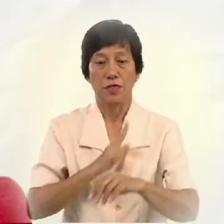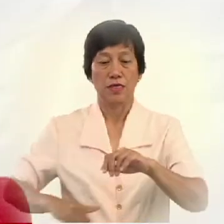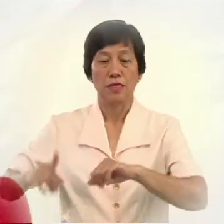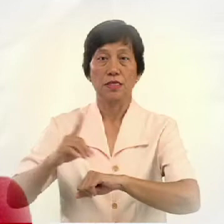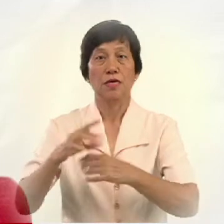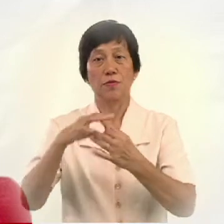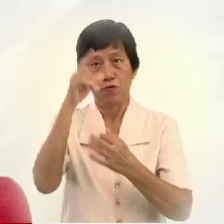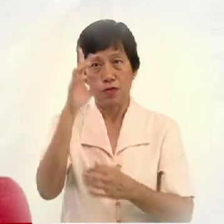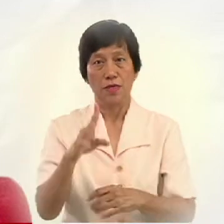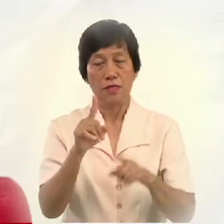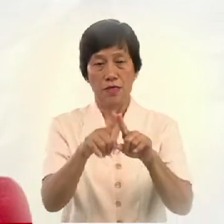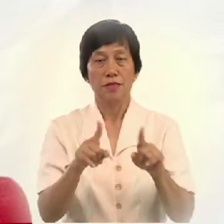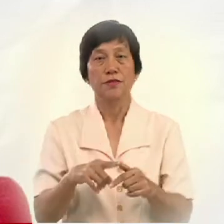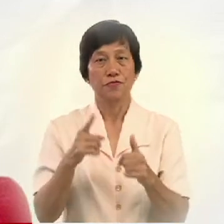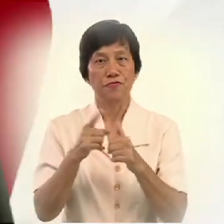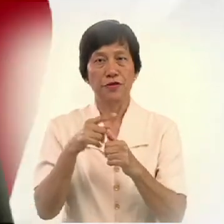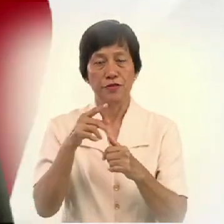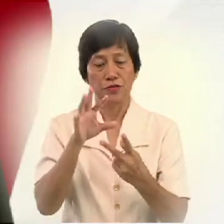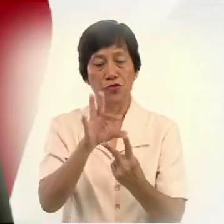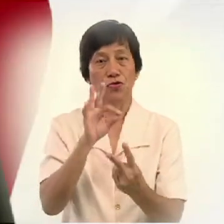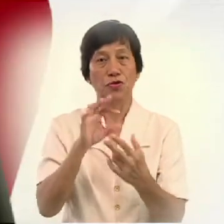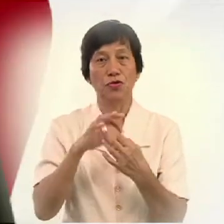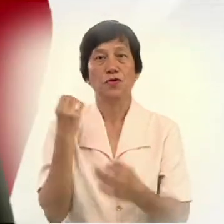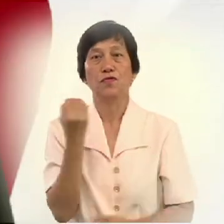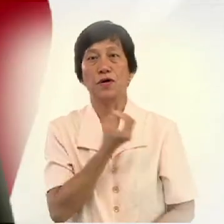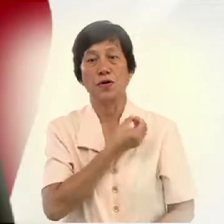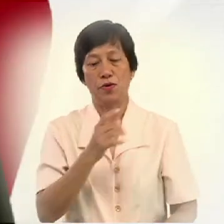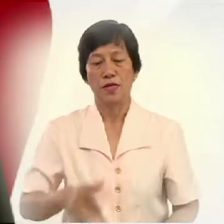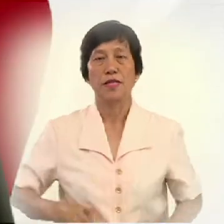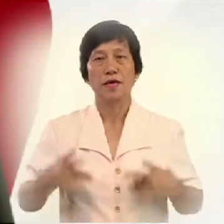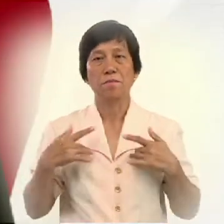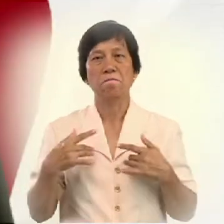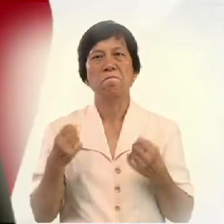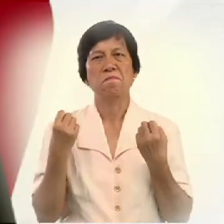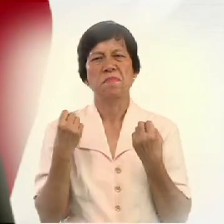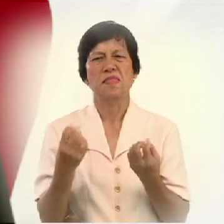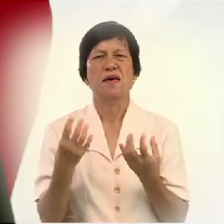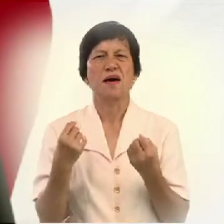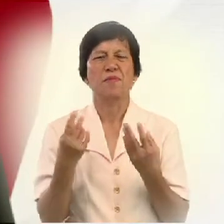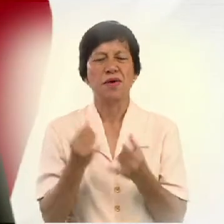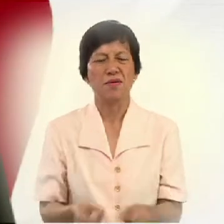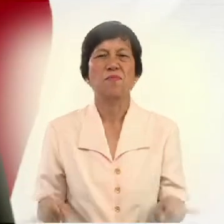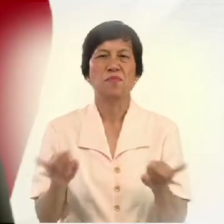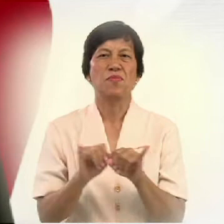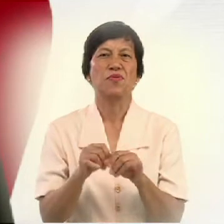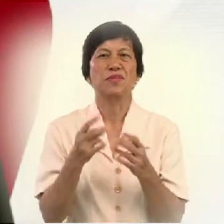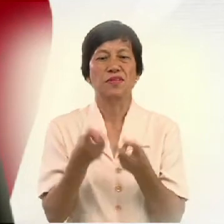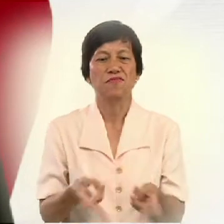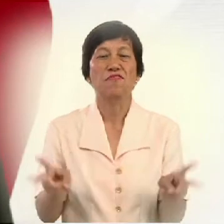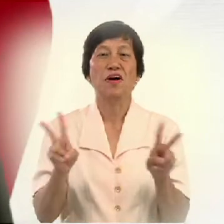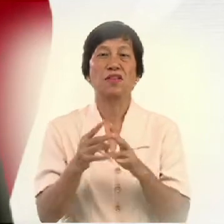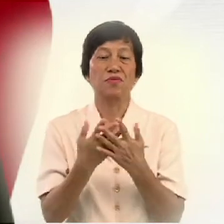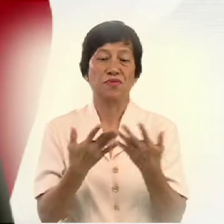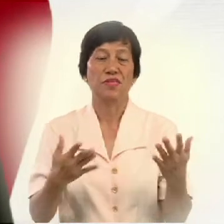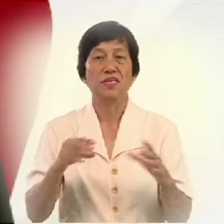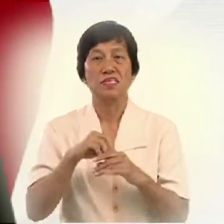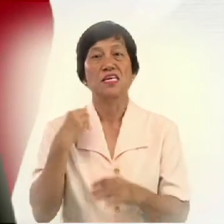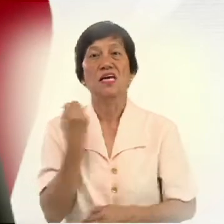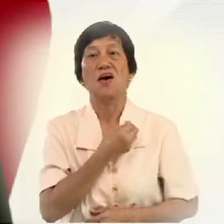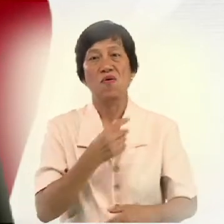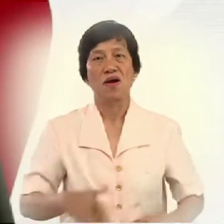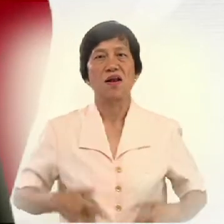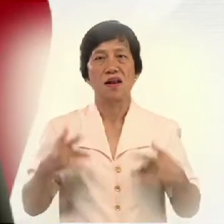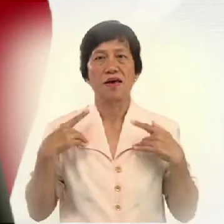top priority of our lives. There are many important, valuable things in our lives, but how do